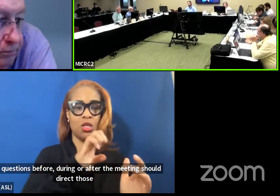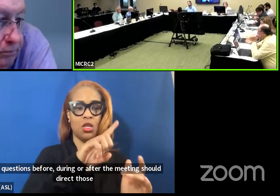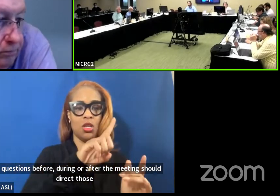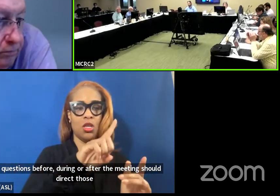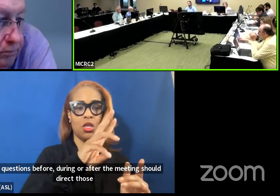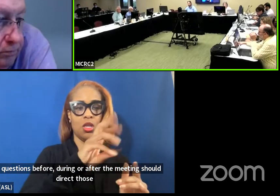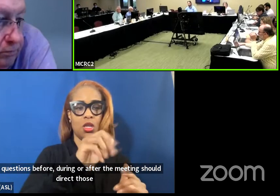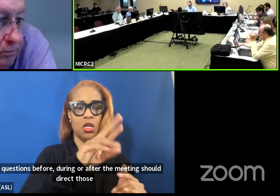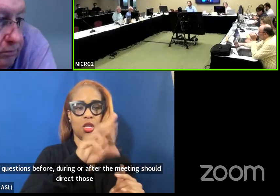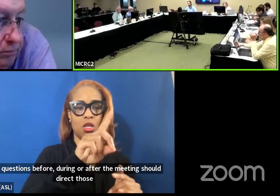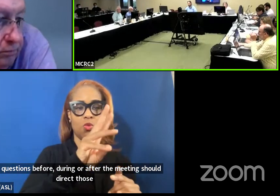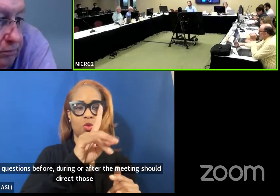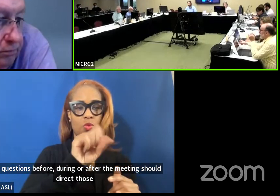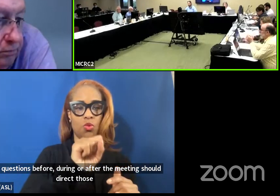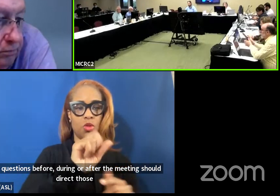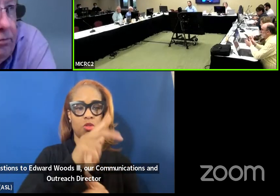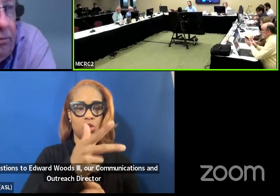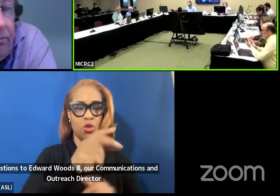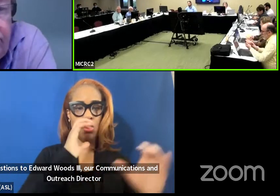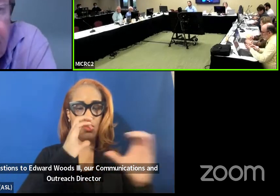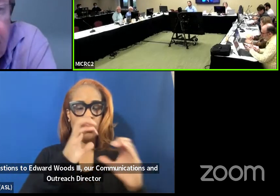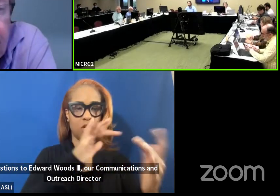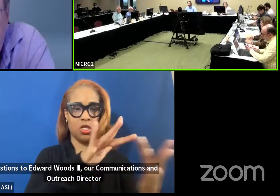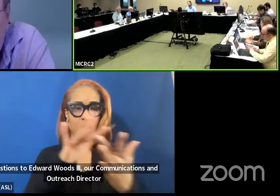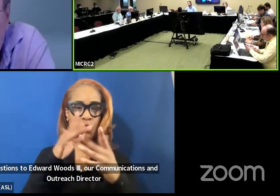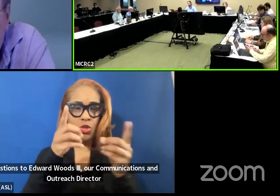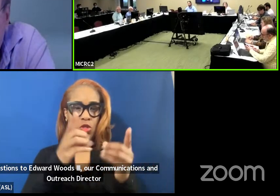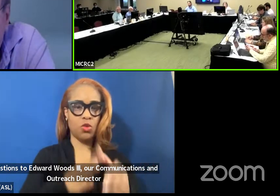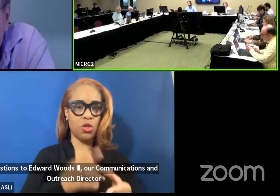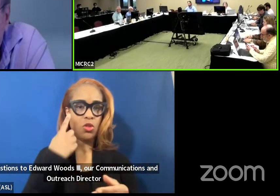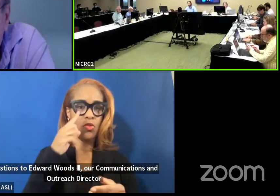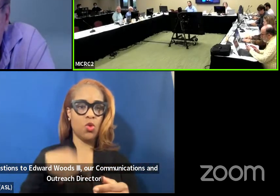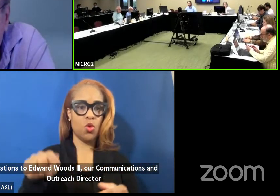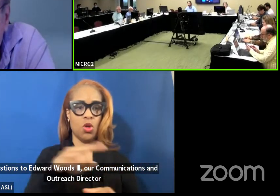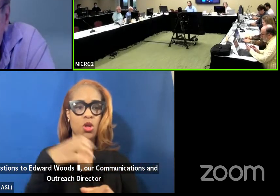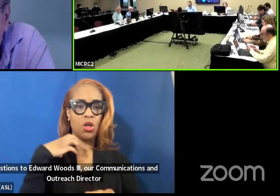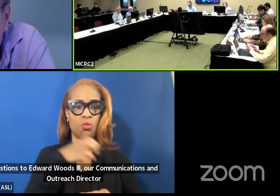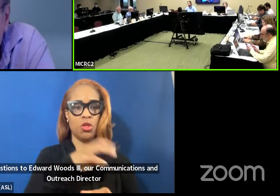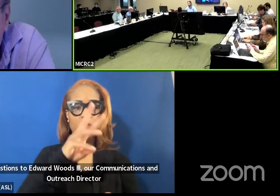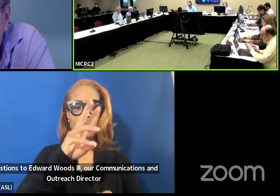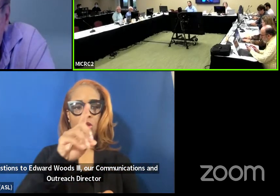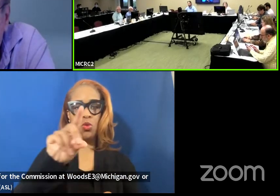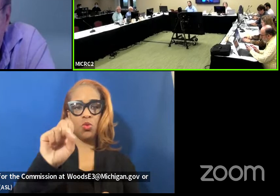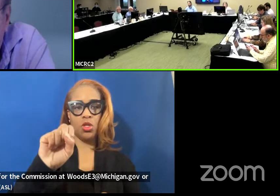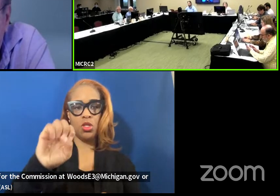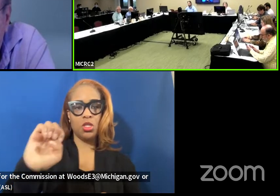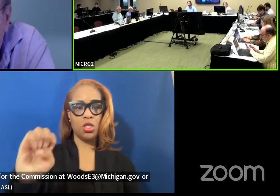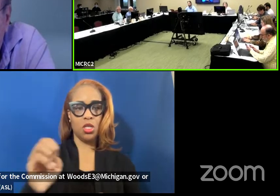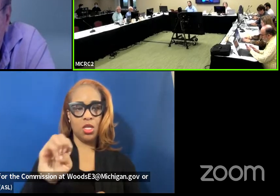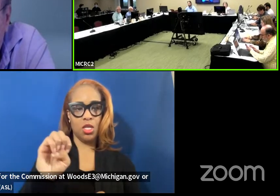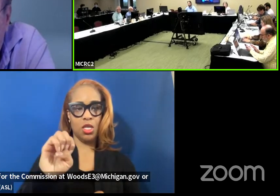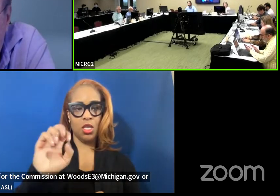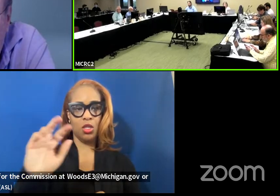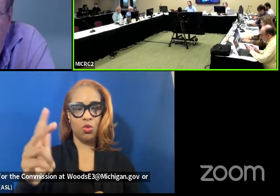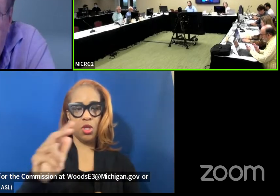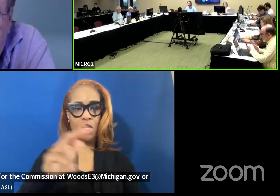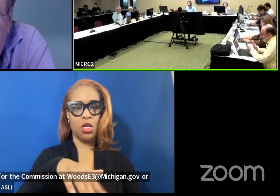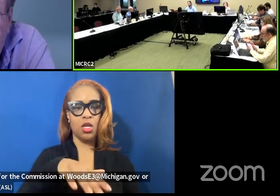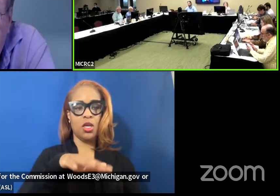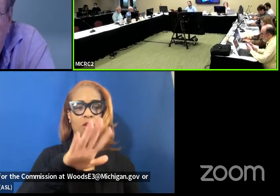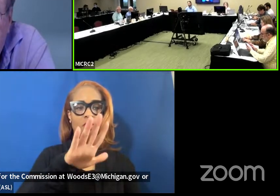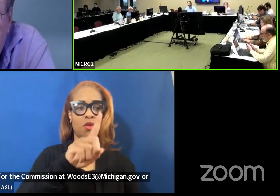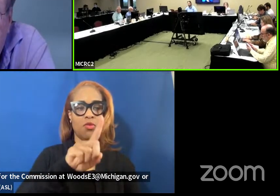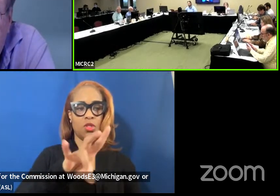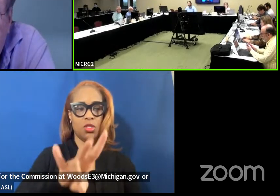edward woods iii communications and outreach director for the commission at woods e3 michigan.gov or 517-331-6309